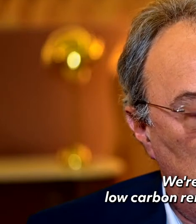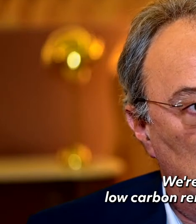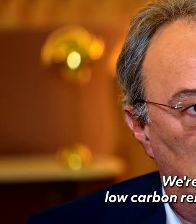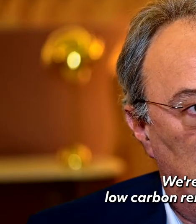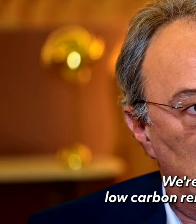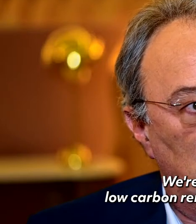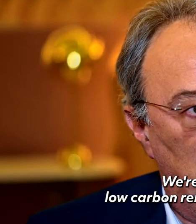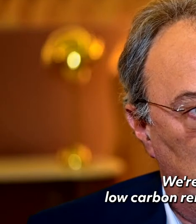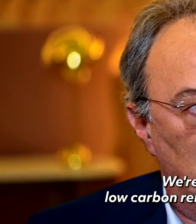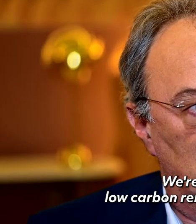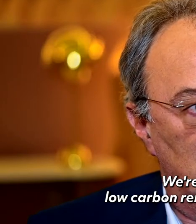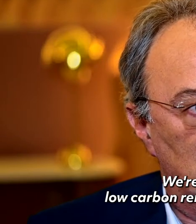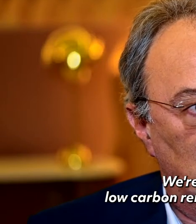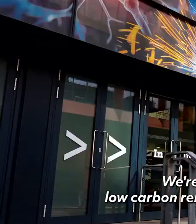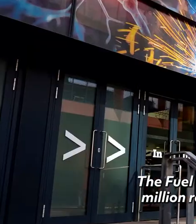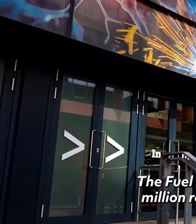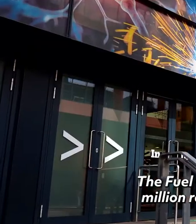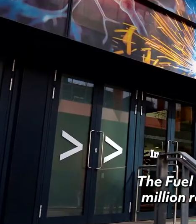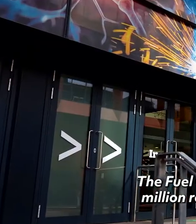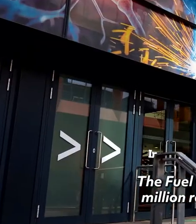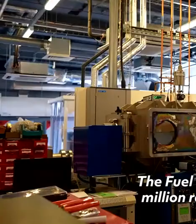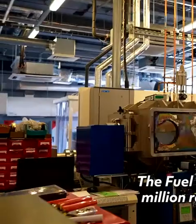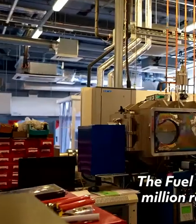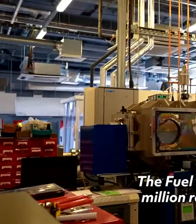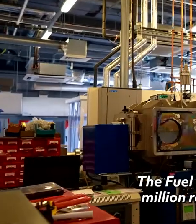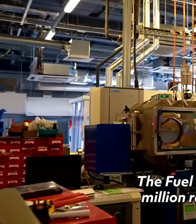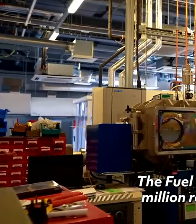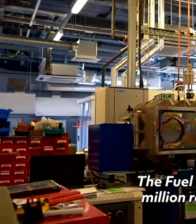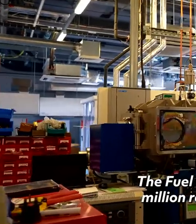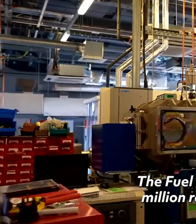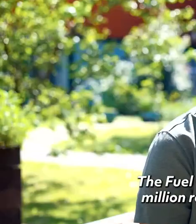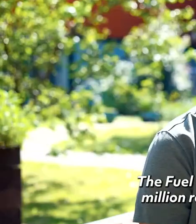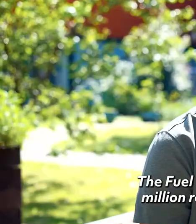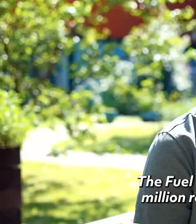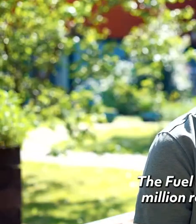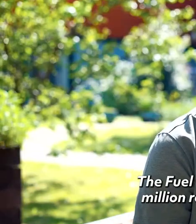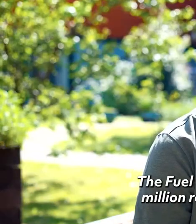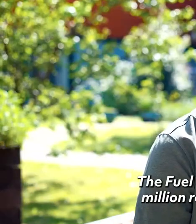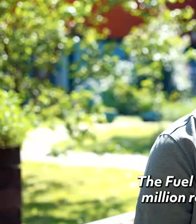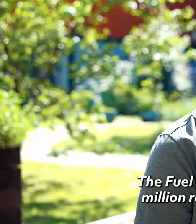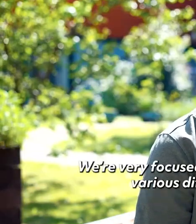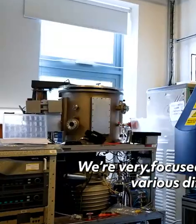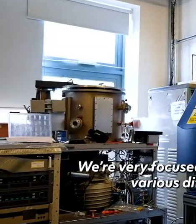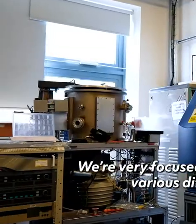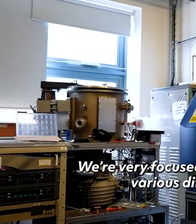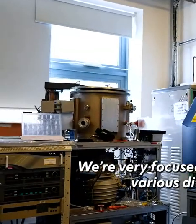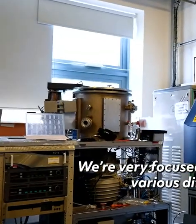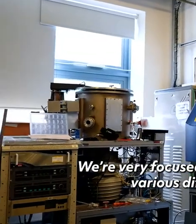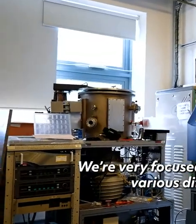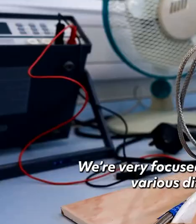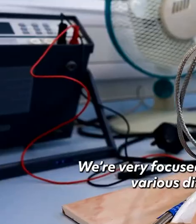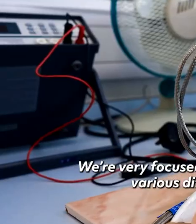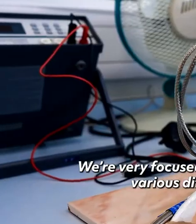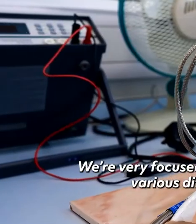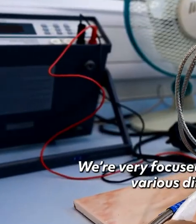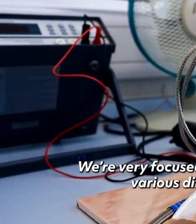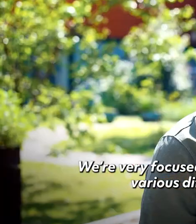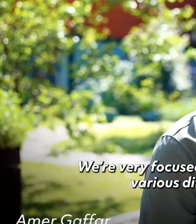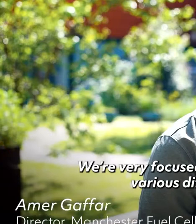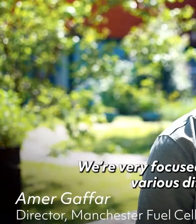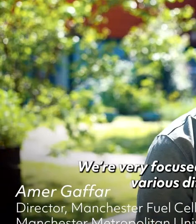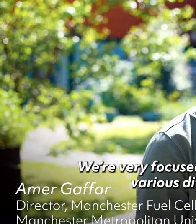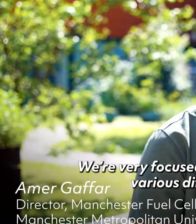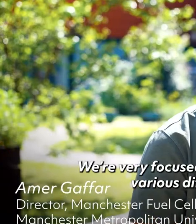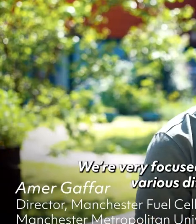carbon renewable energy here within the city. Now the Fuel Cell Centre is a £4.1 million research and innovation centre. We're very focused on green hydrogen, so